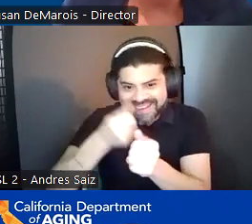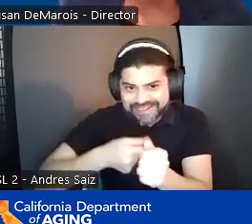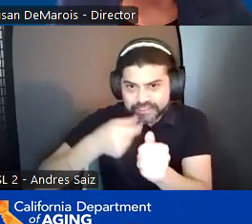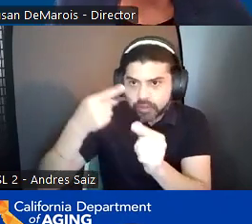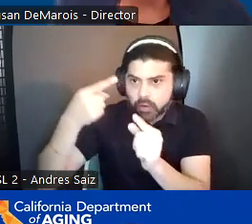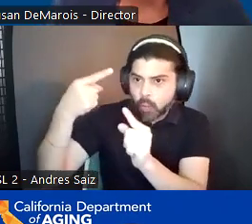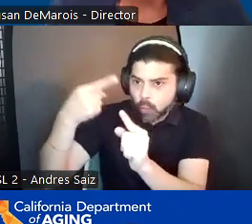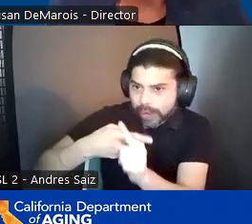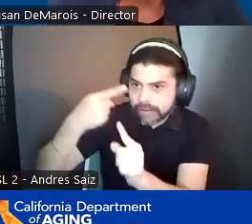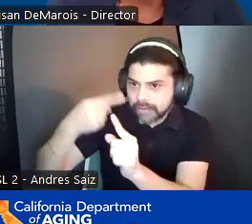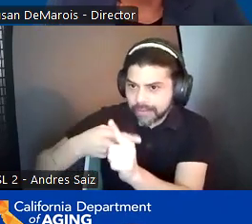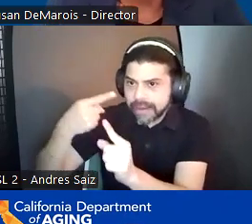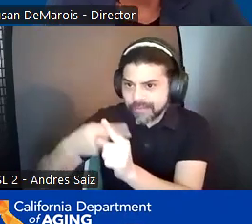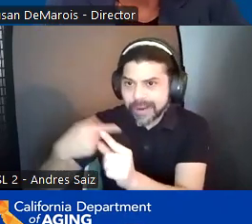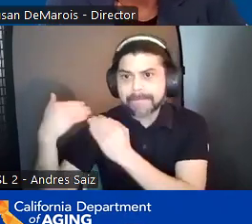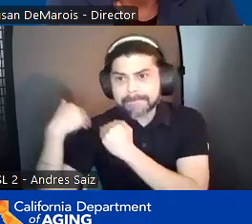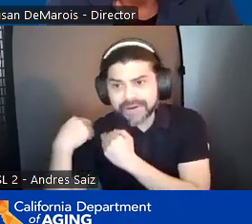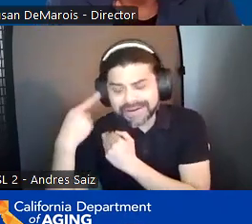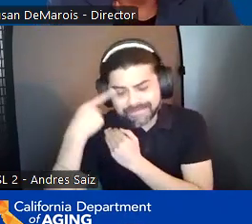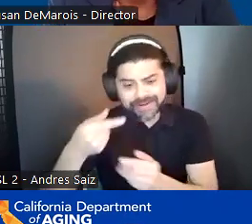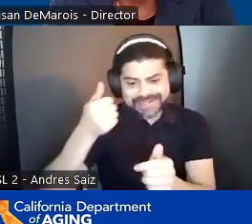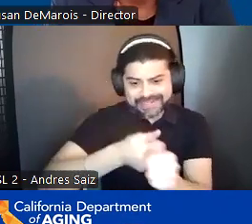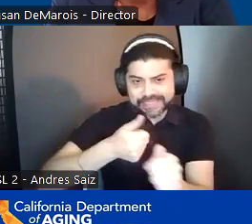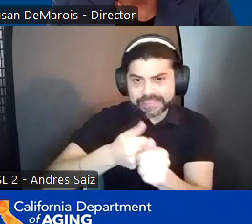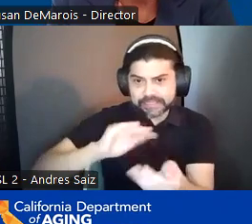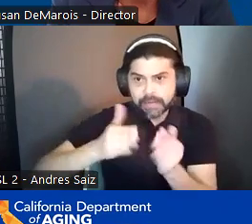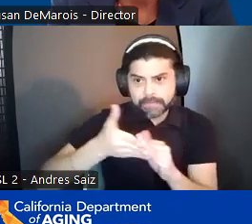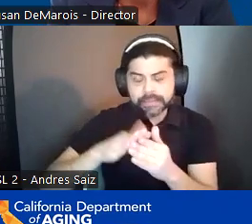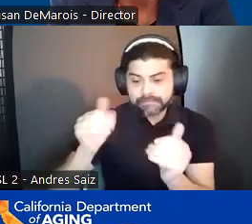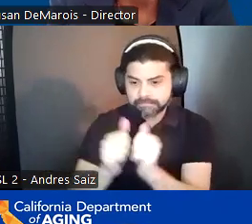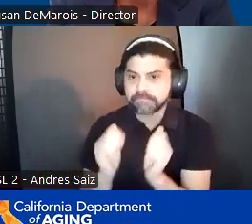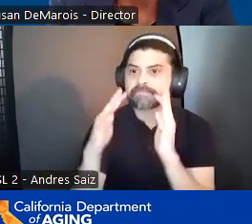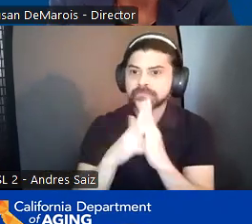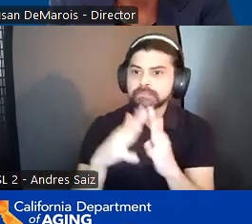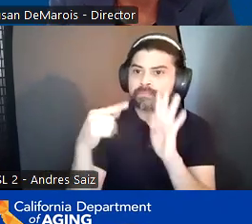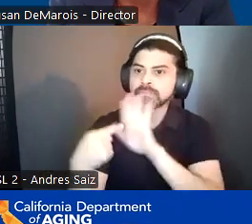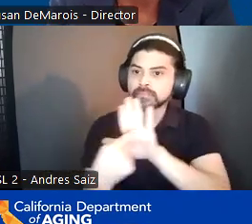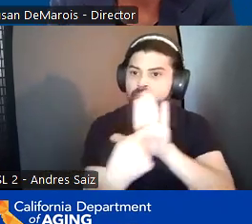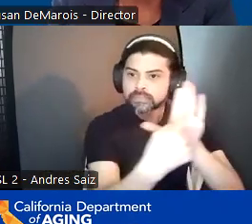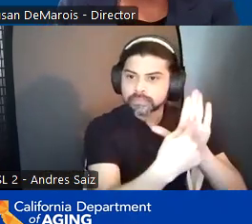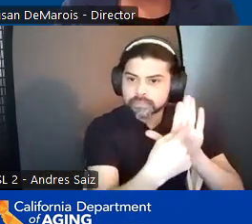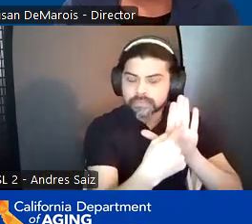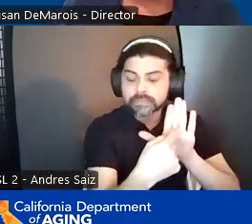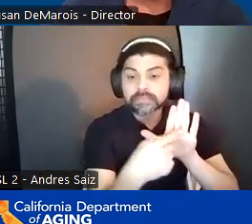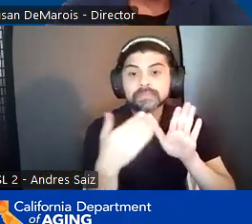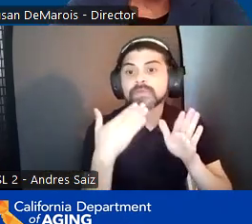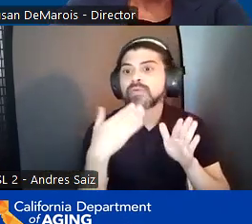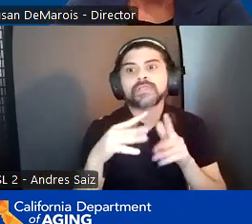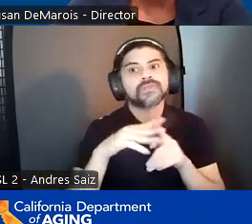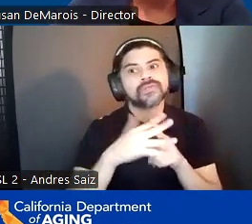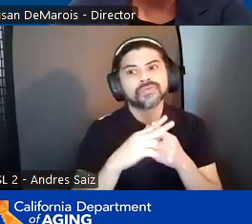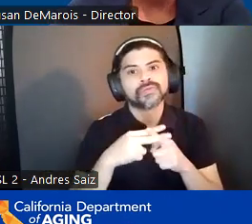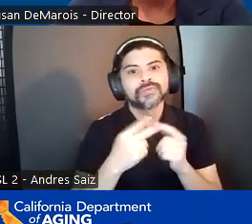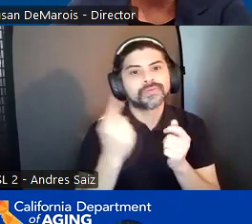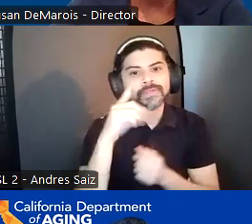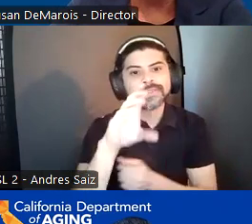Ross and his team developed those, as well as so many other great tools for CDA. So Ross, please take it away with